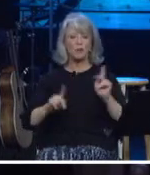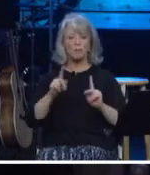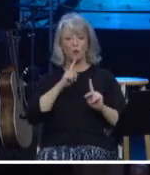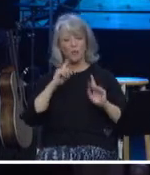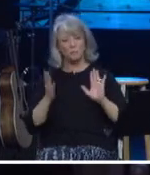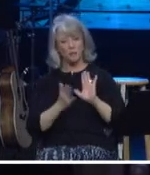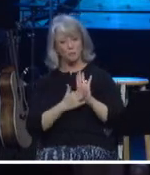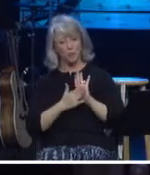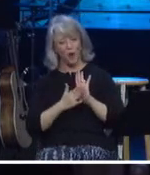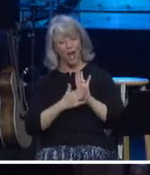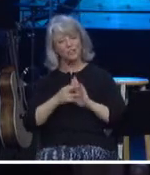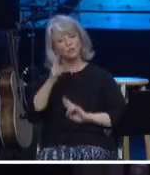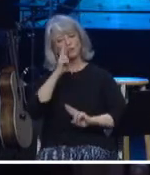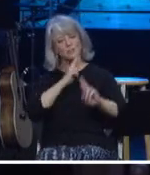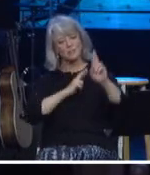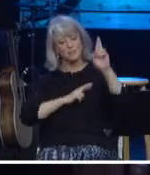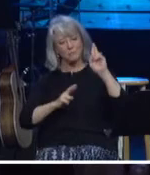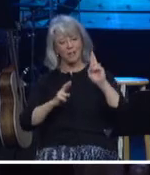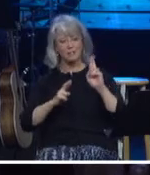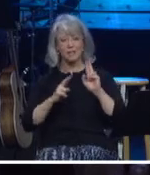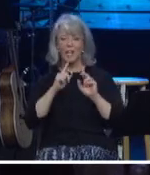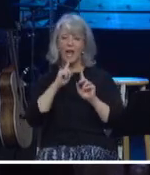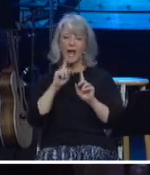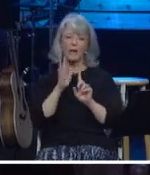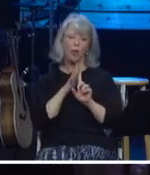esteemed, fawned over.